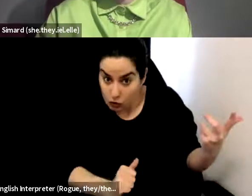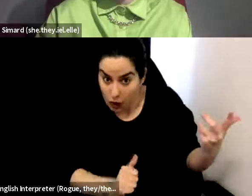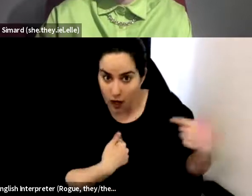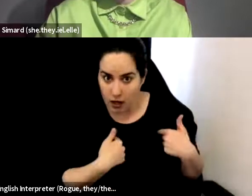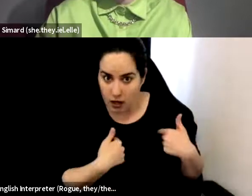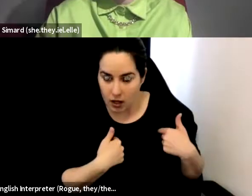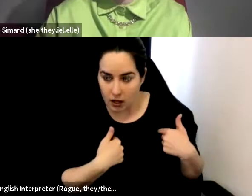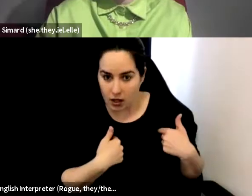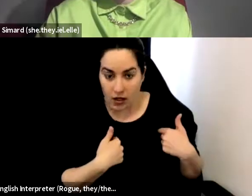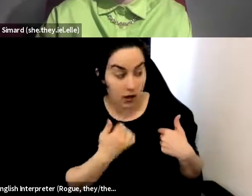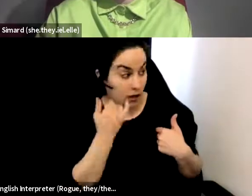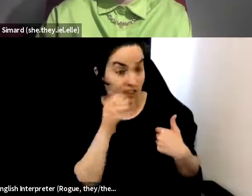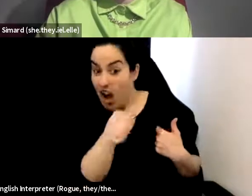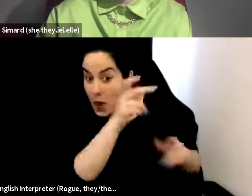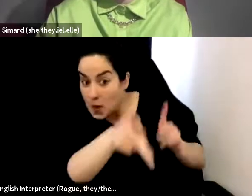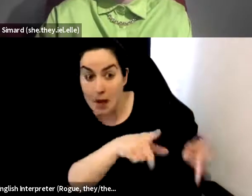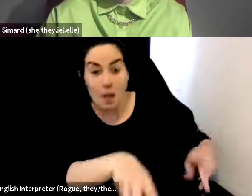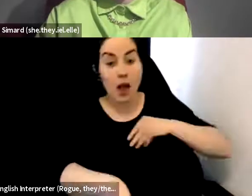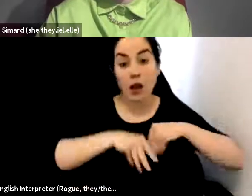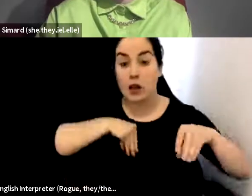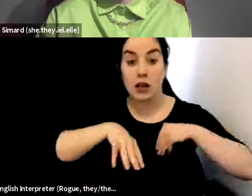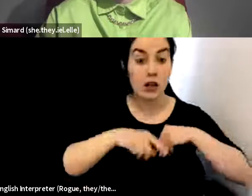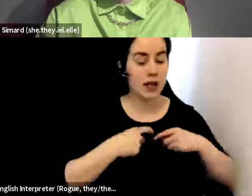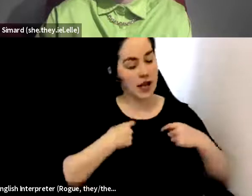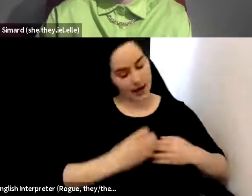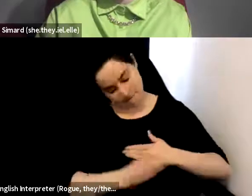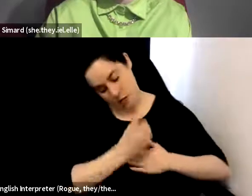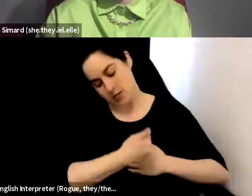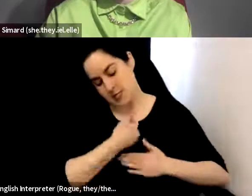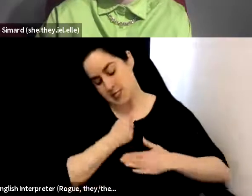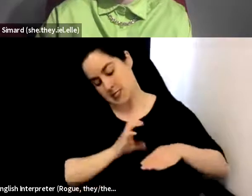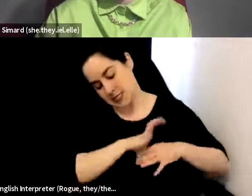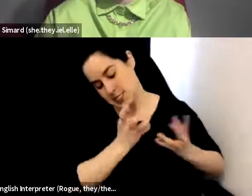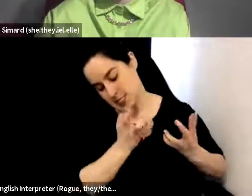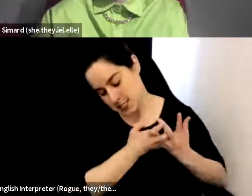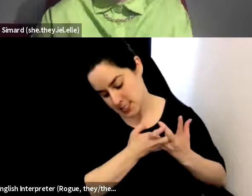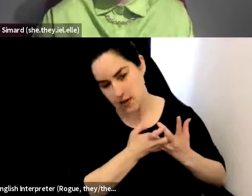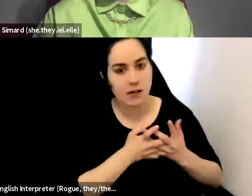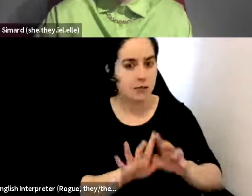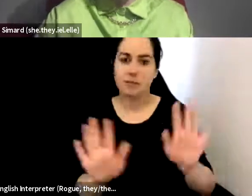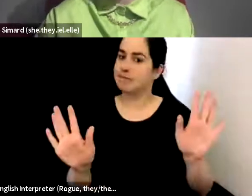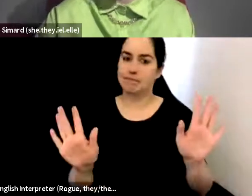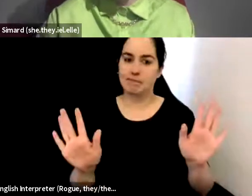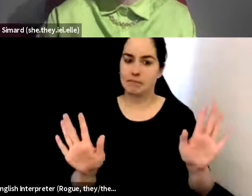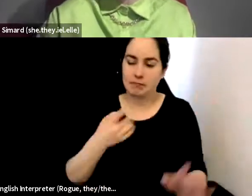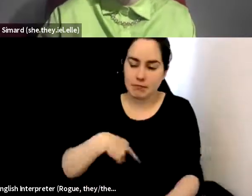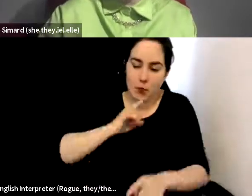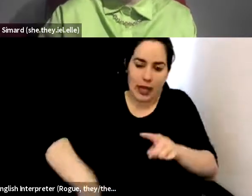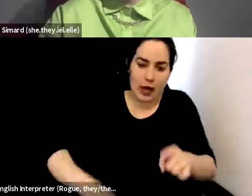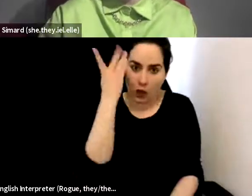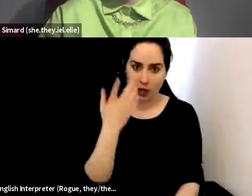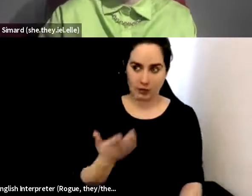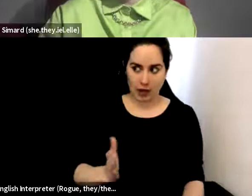I said, you know, if they can do it, so can I. But that's like, we all have different lived experiences